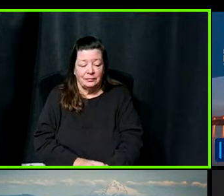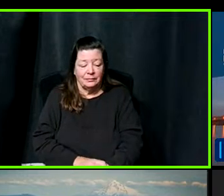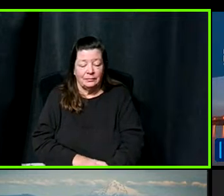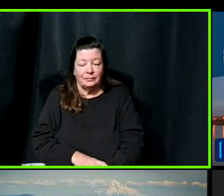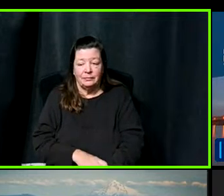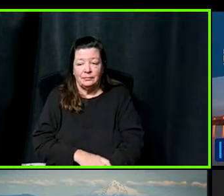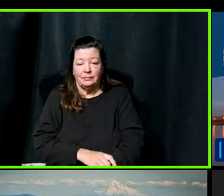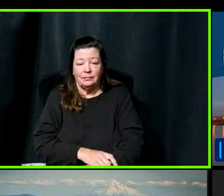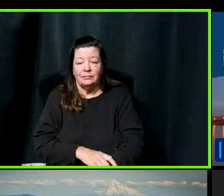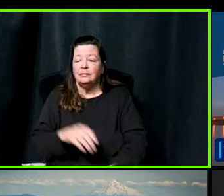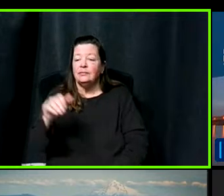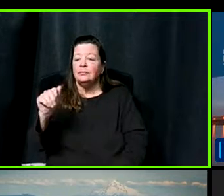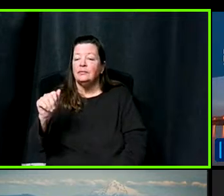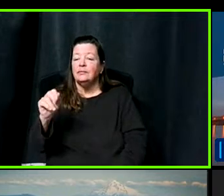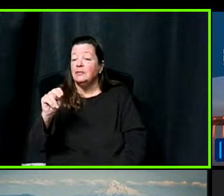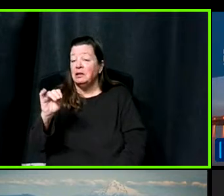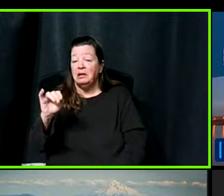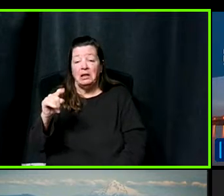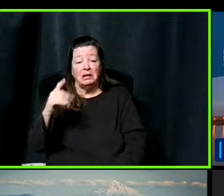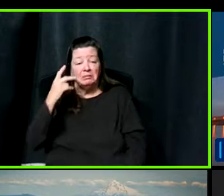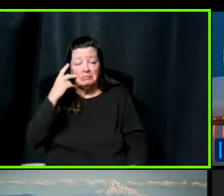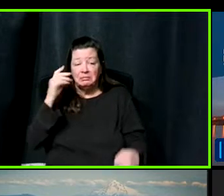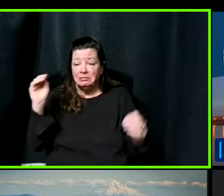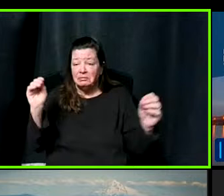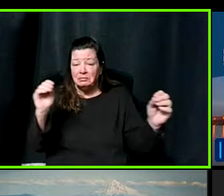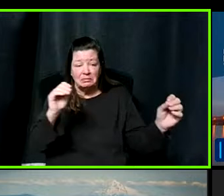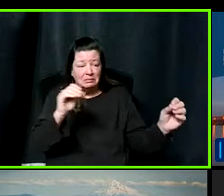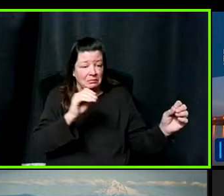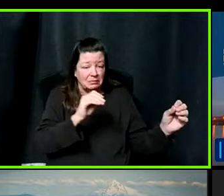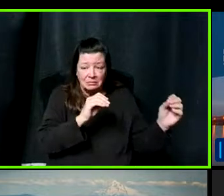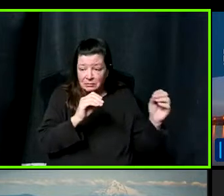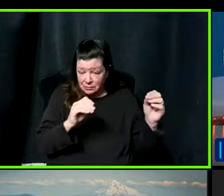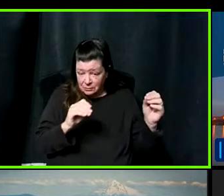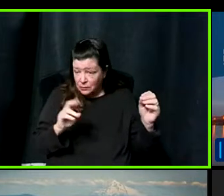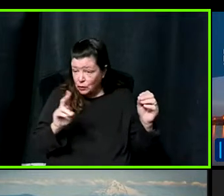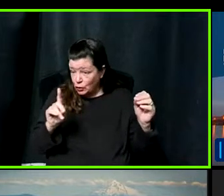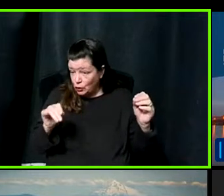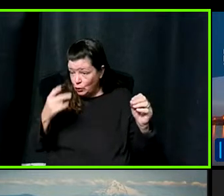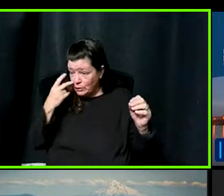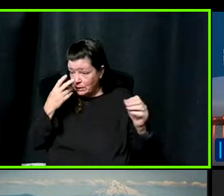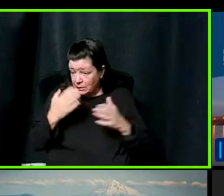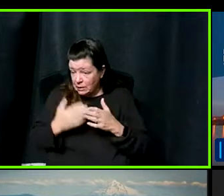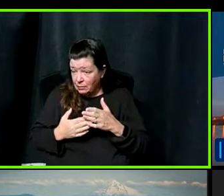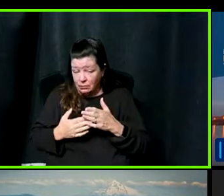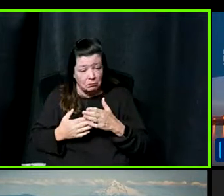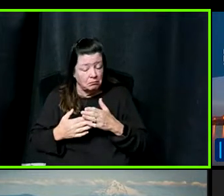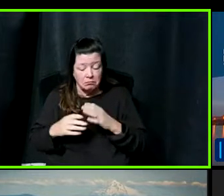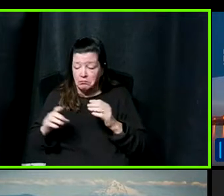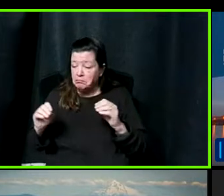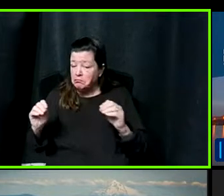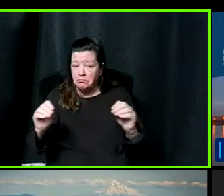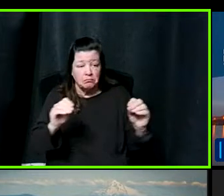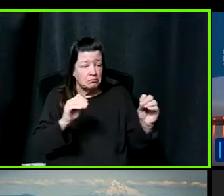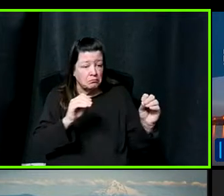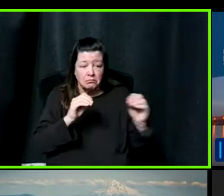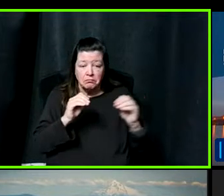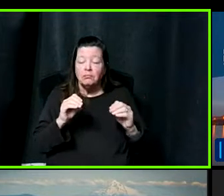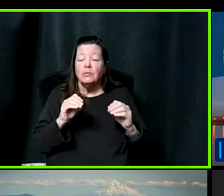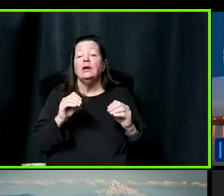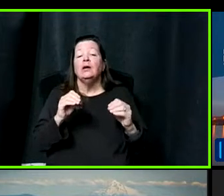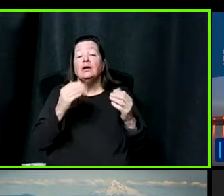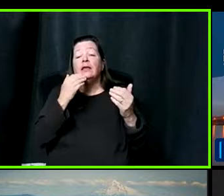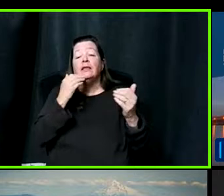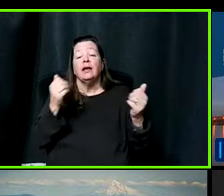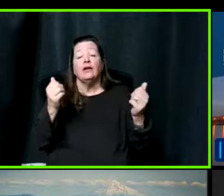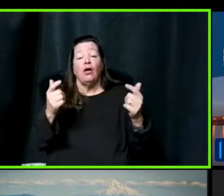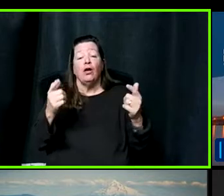So Anita, I'm not seeing any questions unless you're seeing some. Don't see any. So thanks everybody